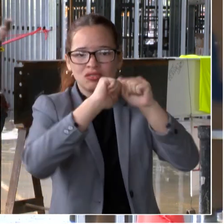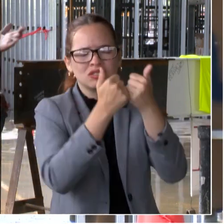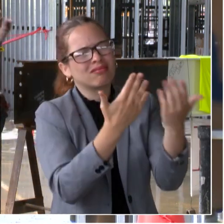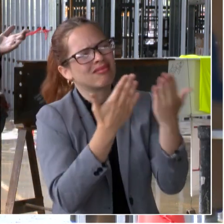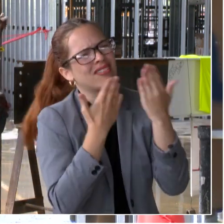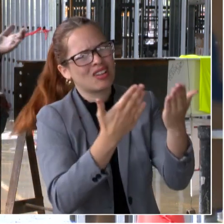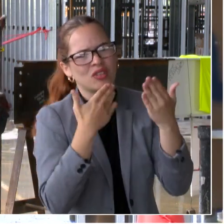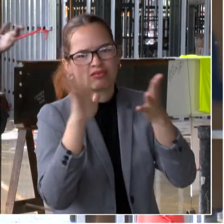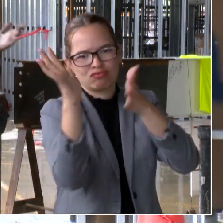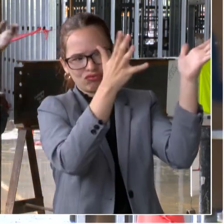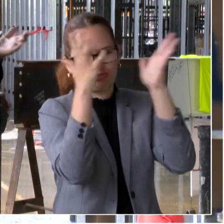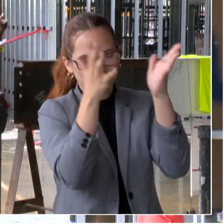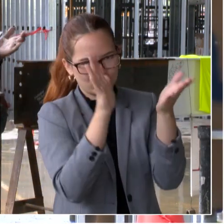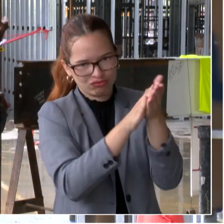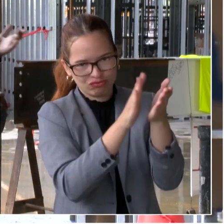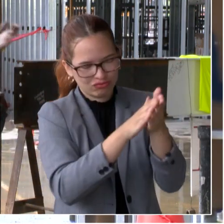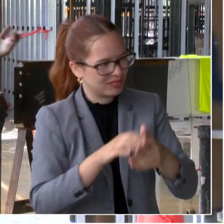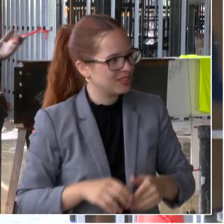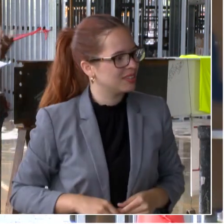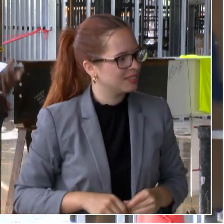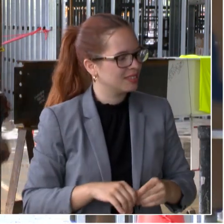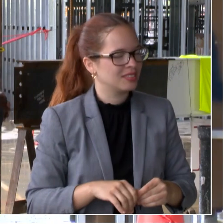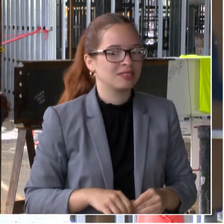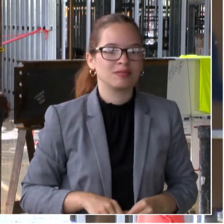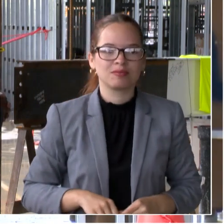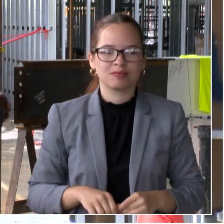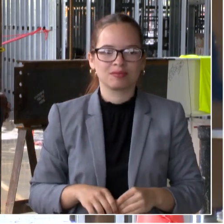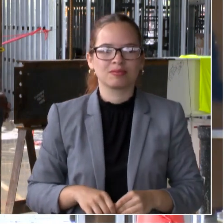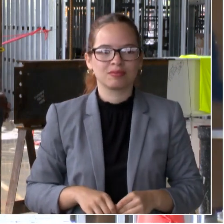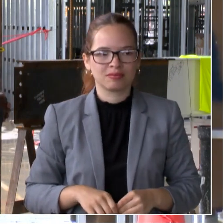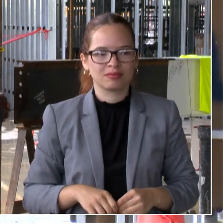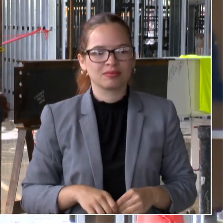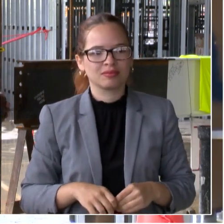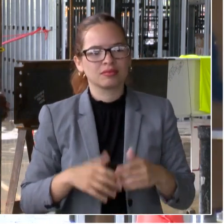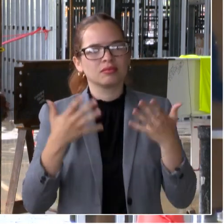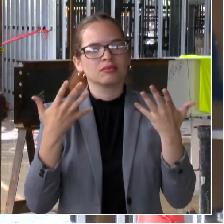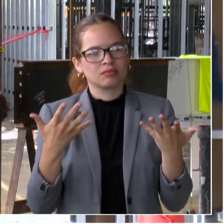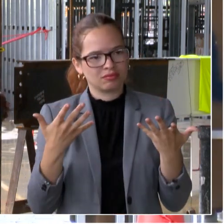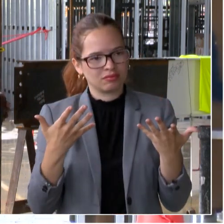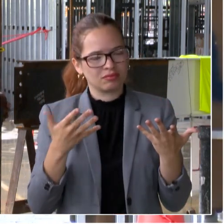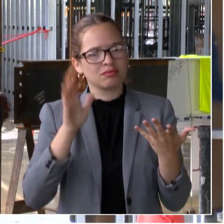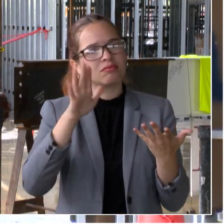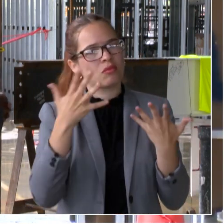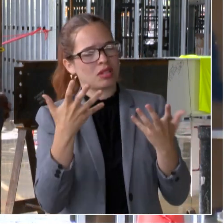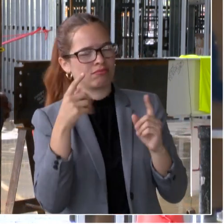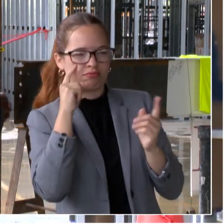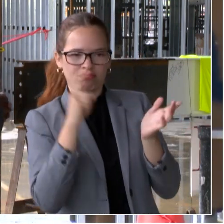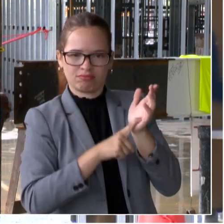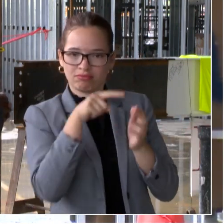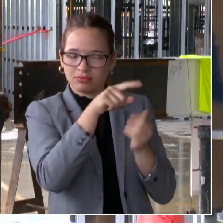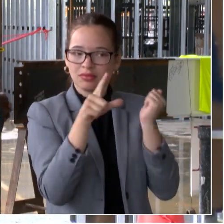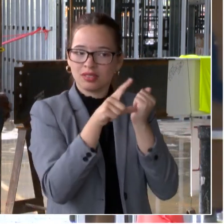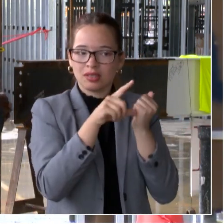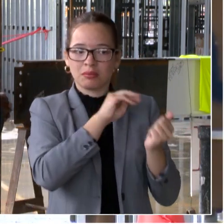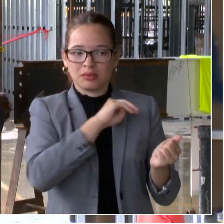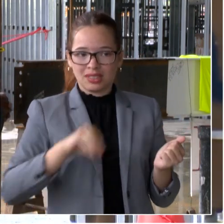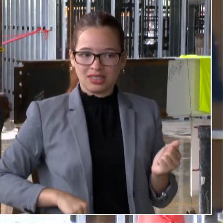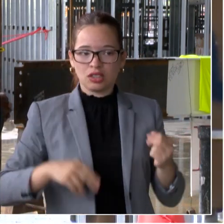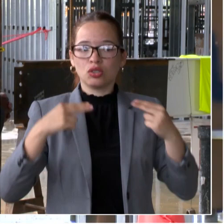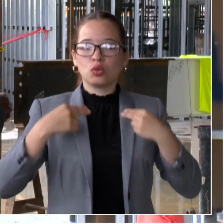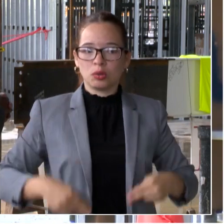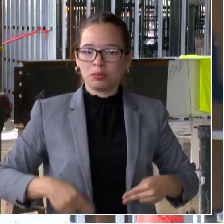thank you. And please permit me the opportunity to thank my teams in DC government. Give our DC government employees a